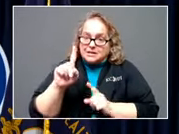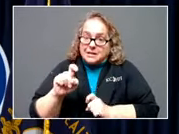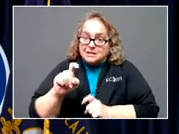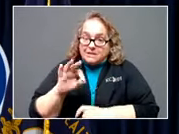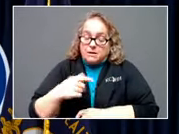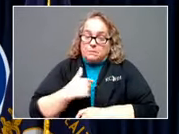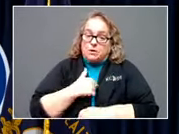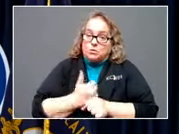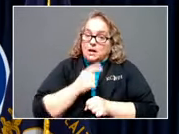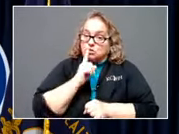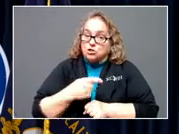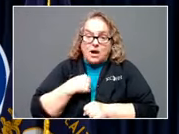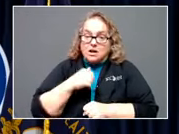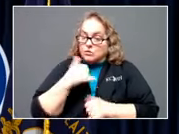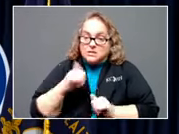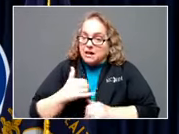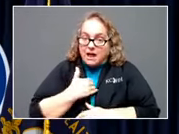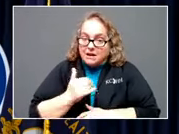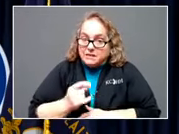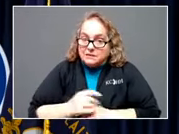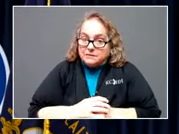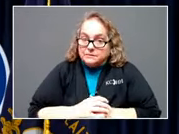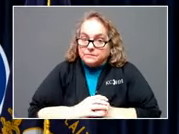a rapid test. You want to add anything, Dr. Stack?